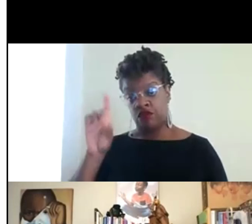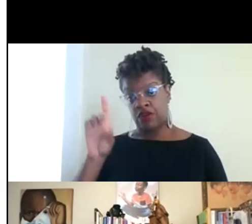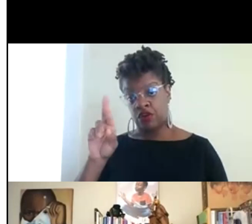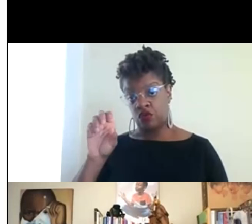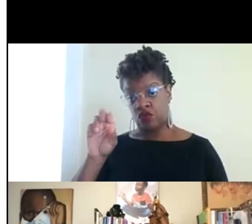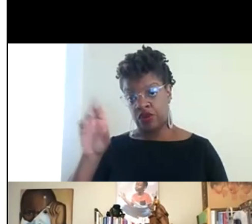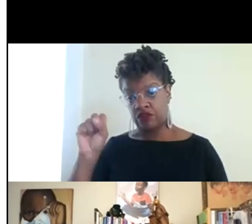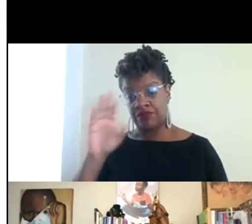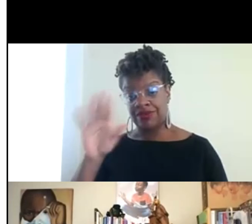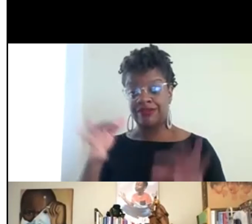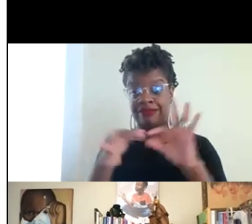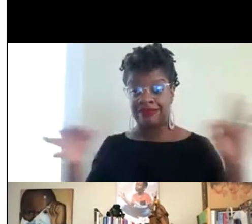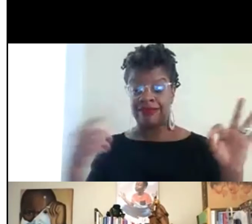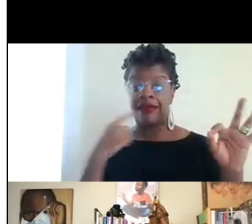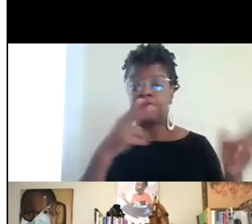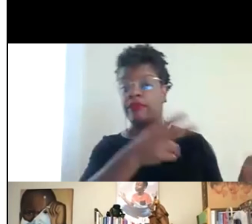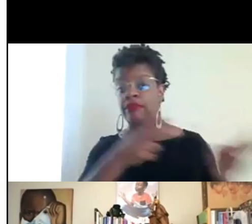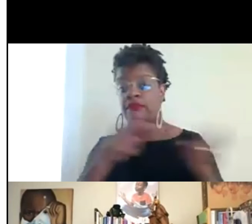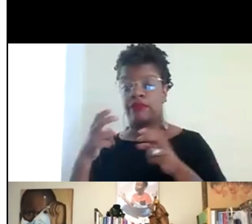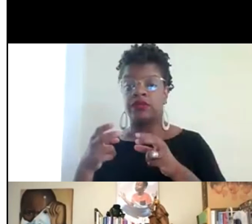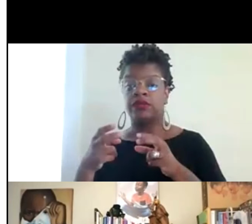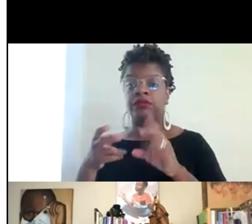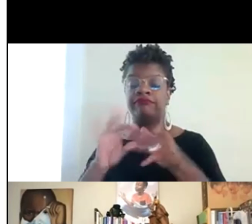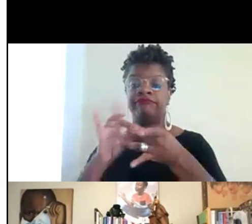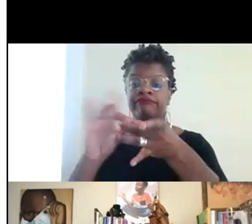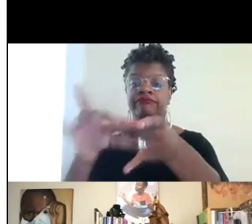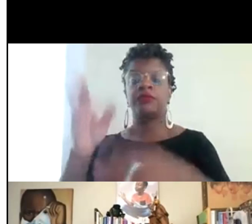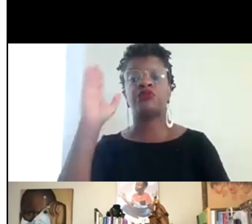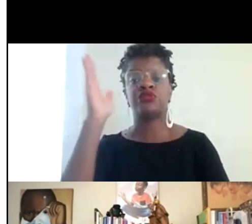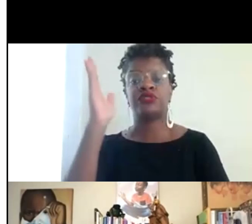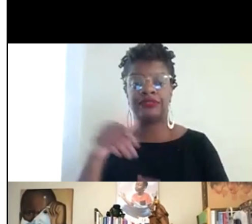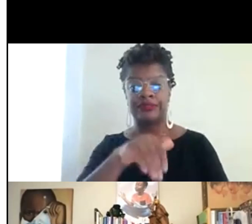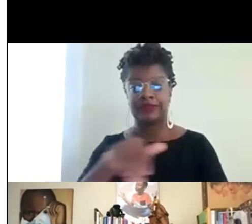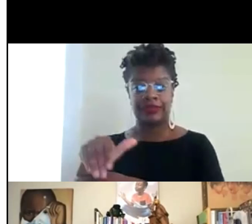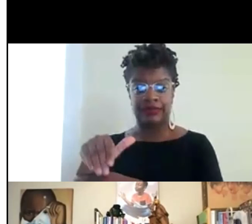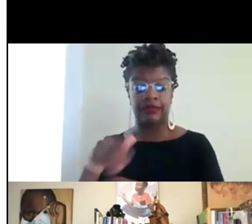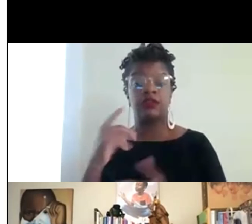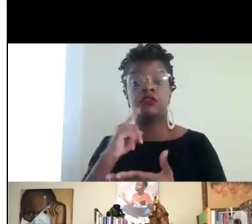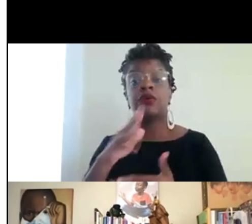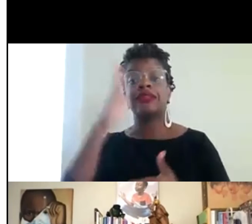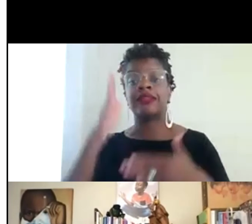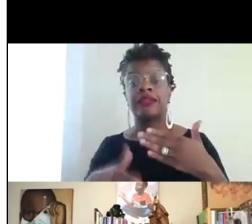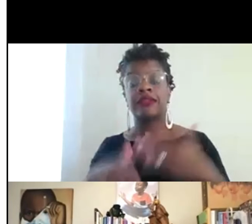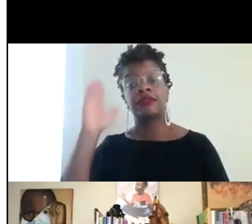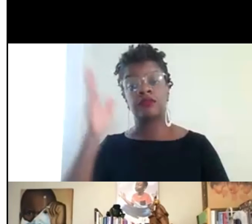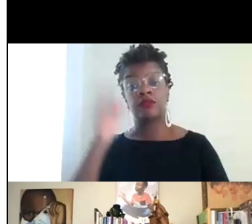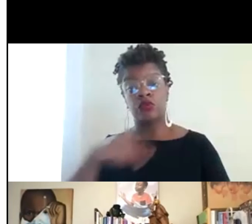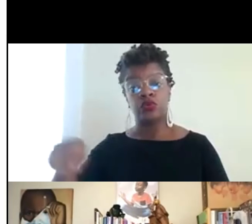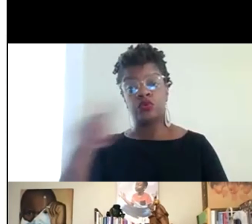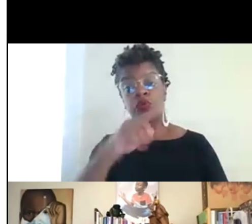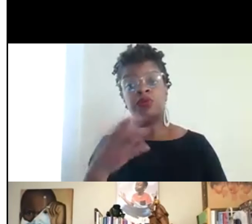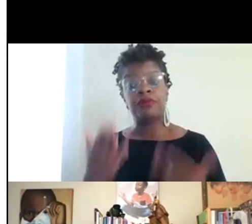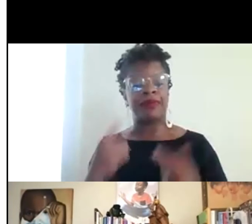through my presentation tonight. And so by the end of this presentation, you will know, for those of you who may